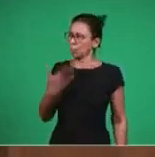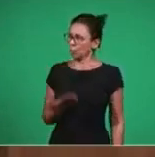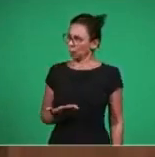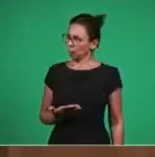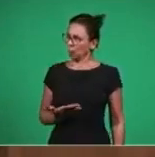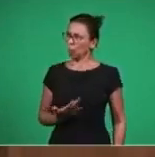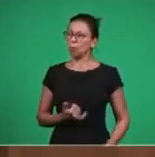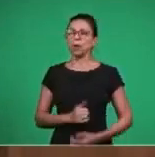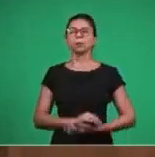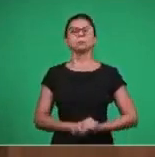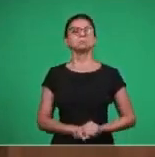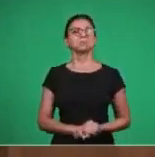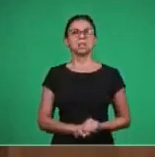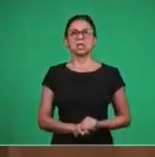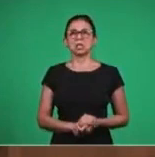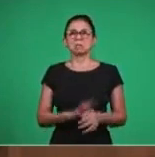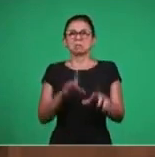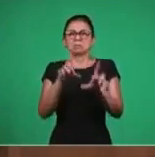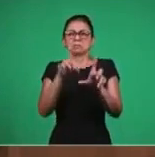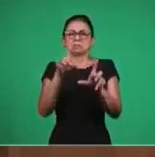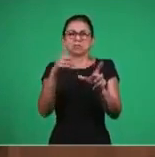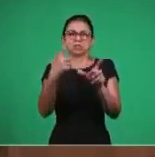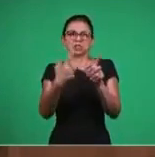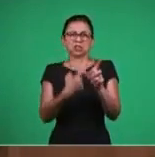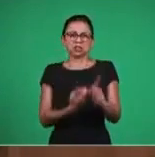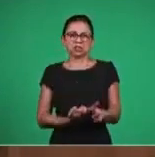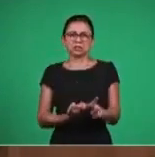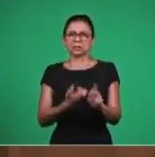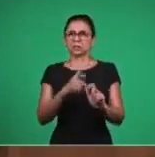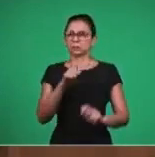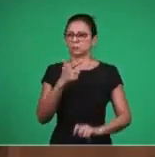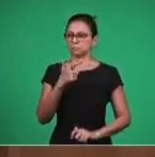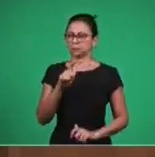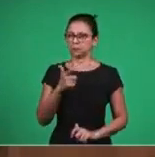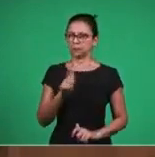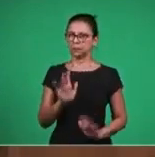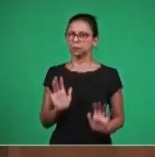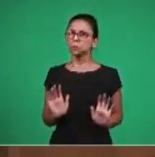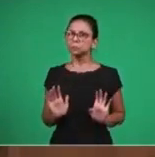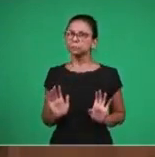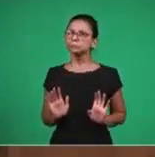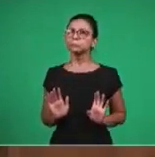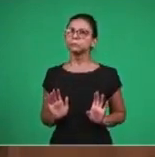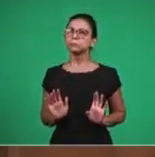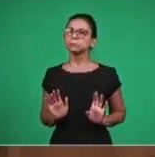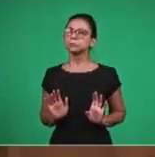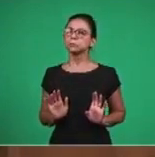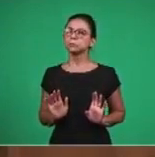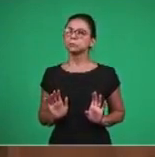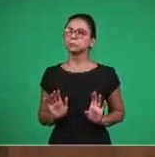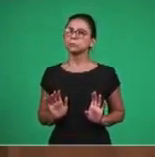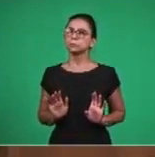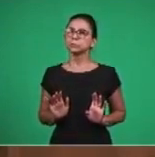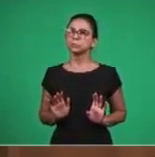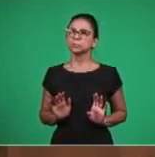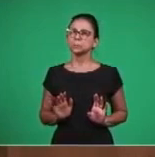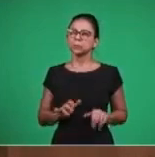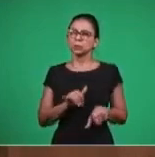There are people around, good people around me, but there's no one better than I. So that person has their own field of